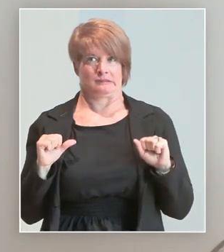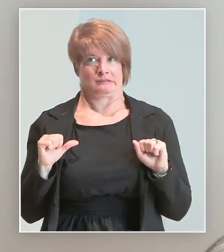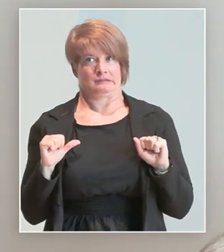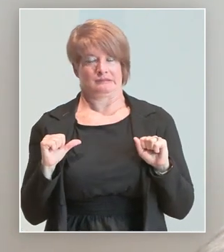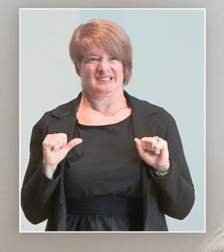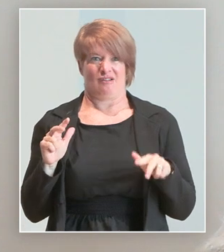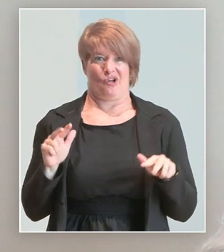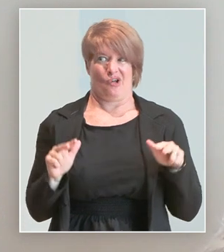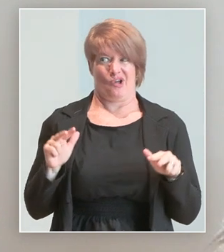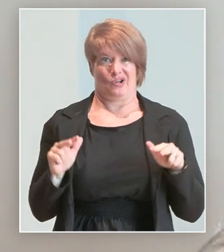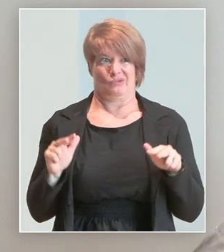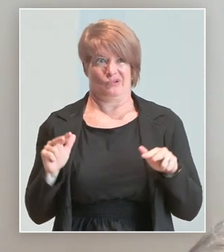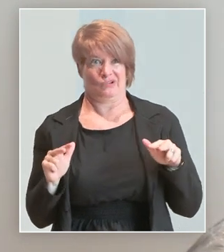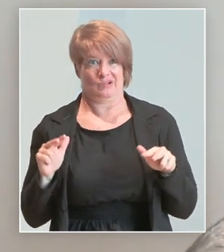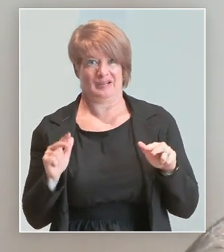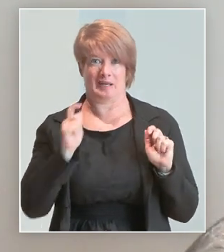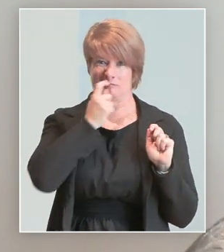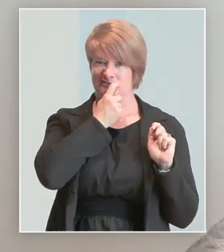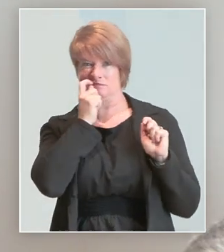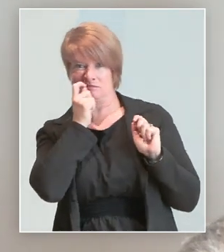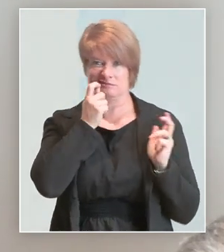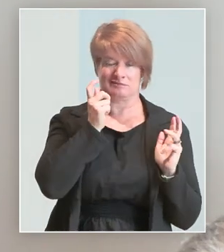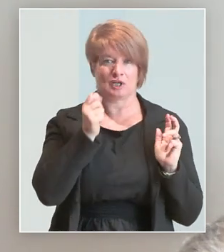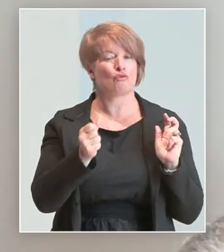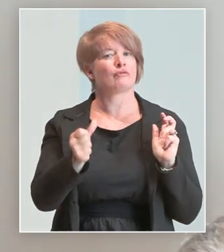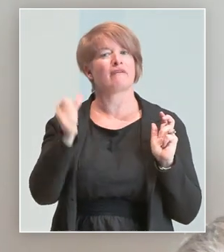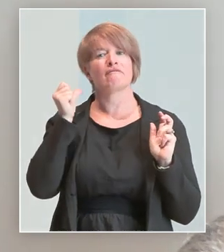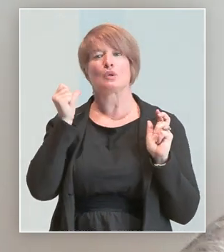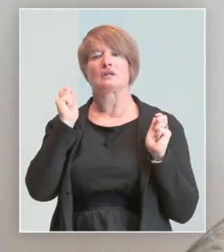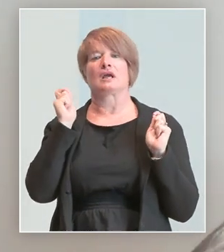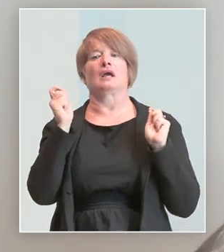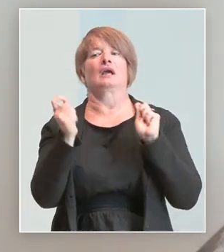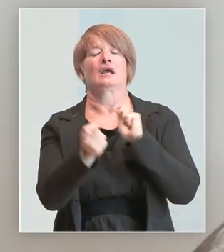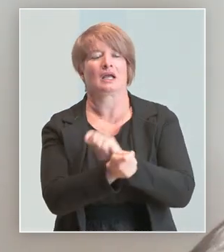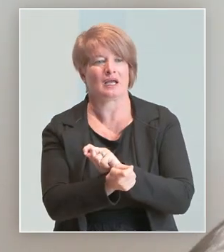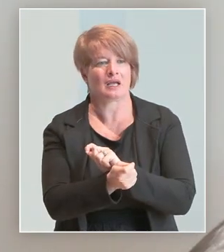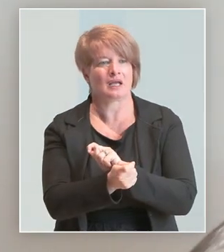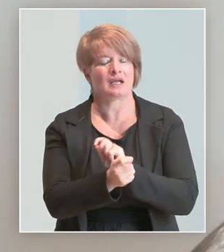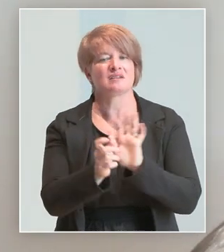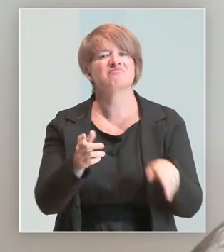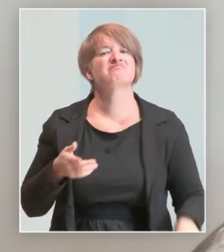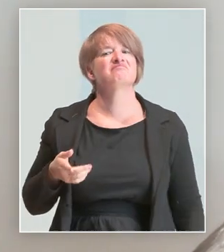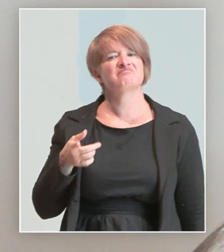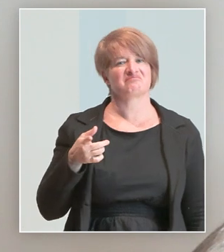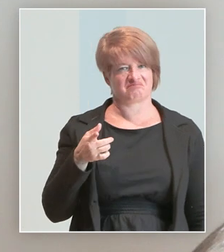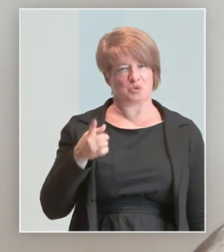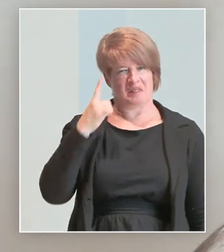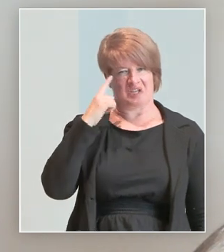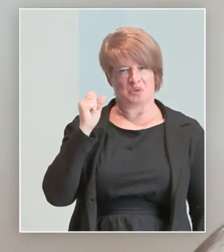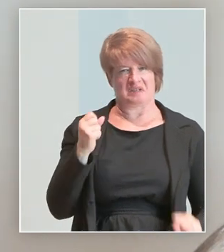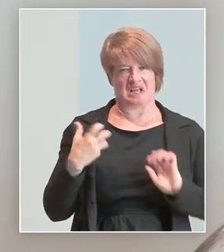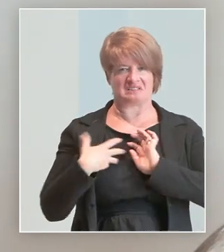despite awkward configuration and lips, refusing passage, saying, I'ma let you think you can take